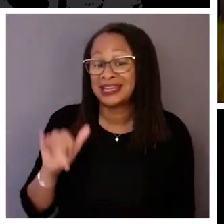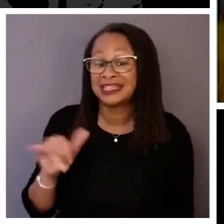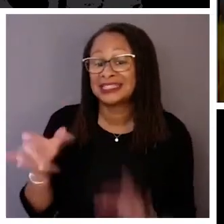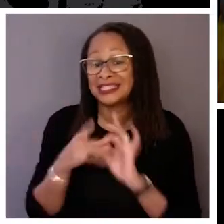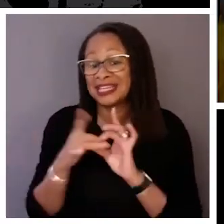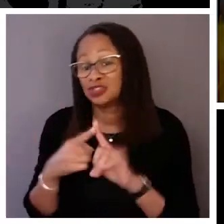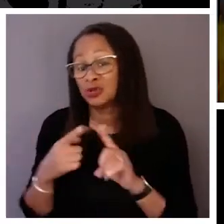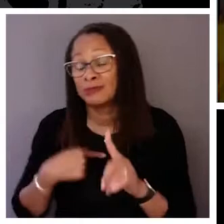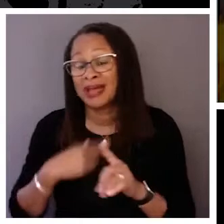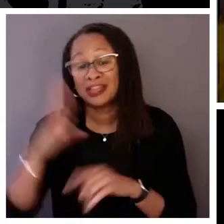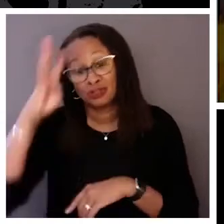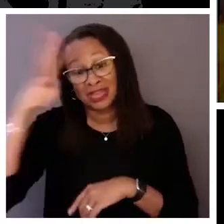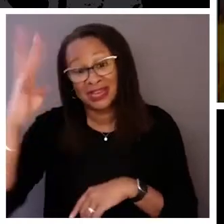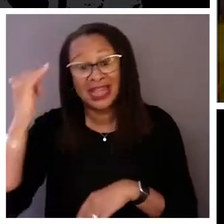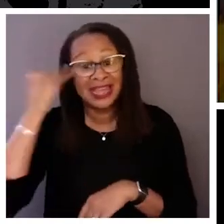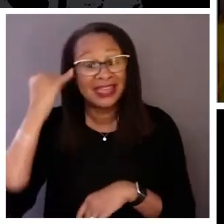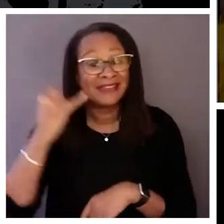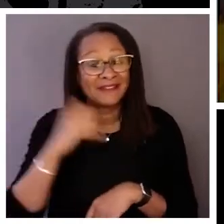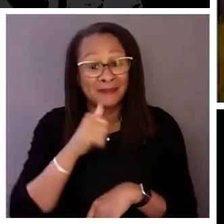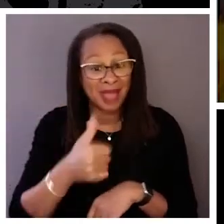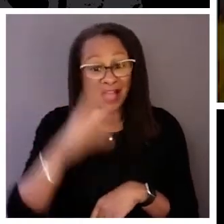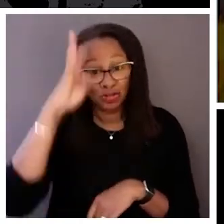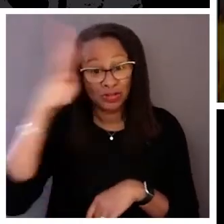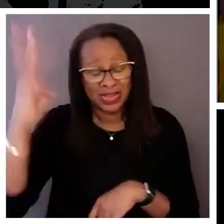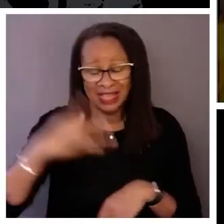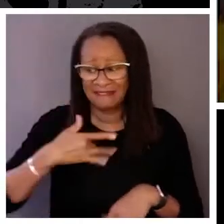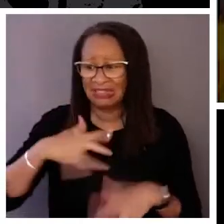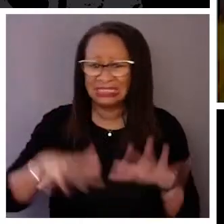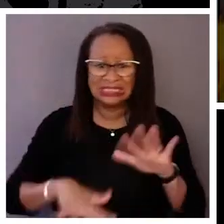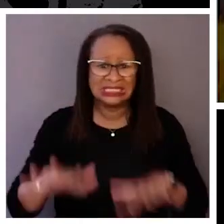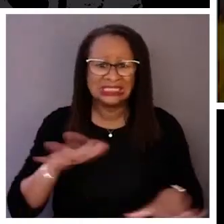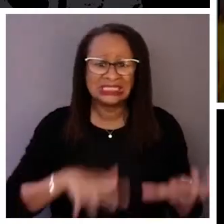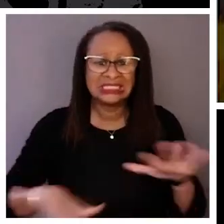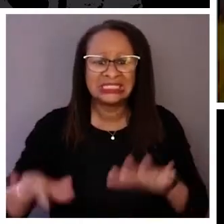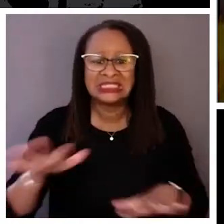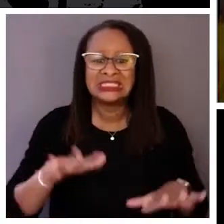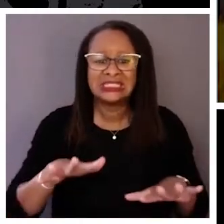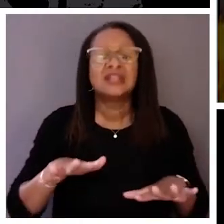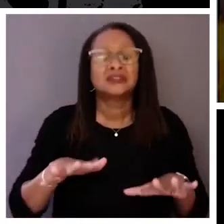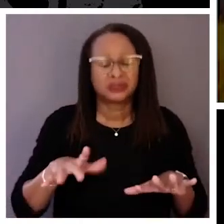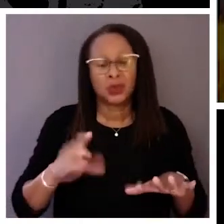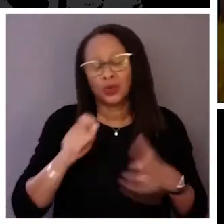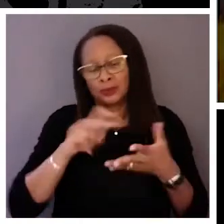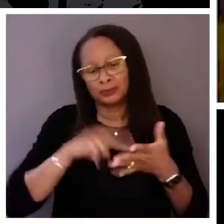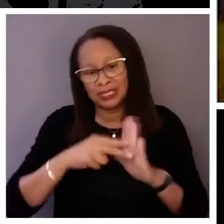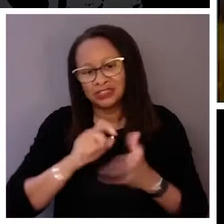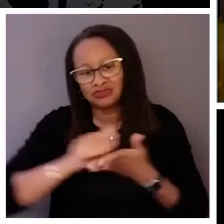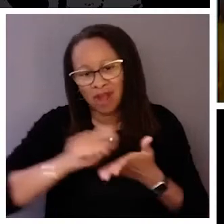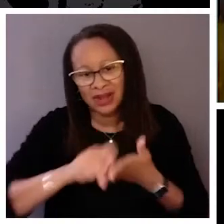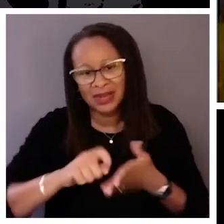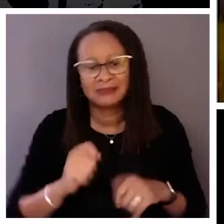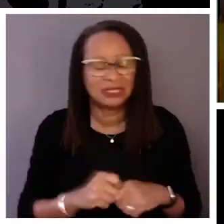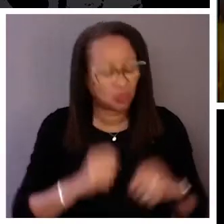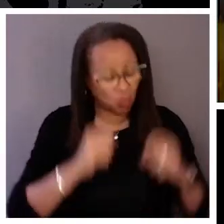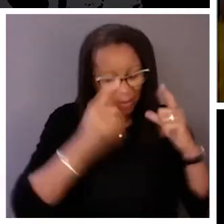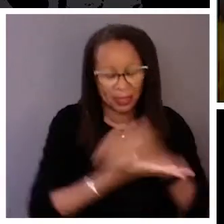So if I'm not creating, I do feel like I'm on edge. And so for me, that's writing. That's getting up in the morning and